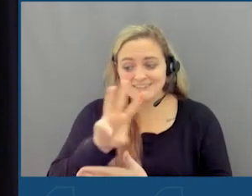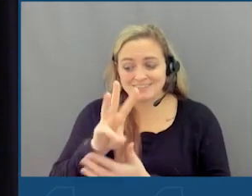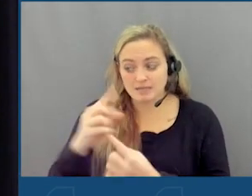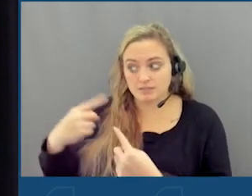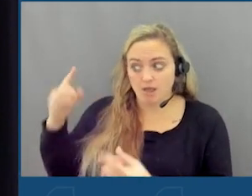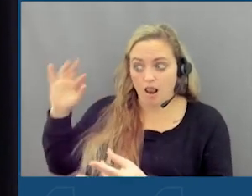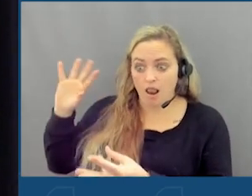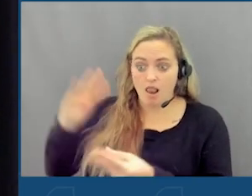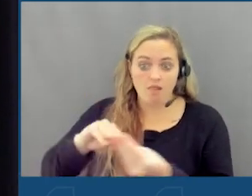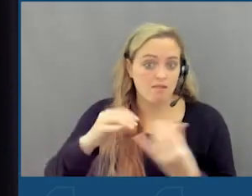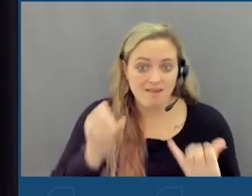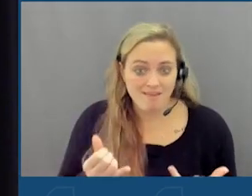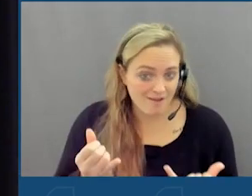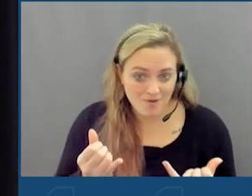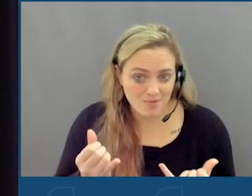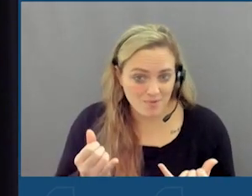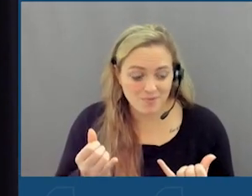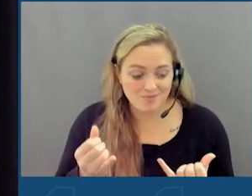to the year